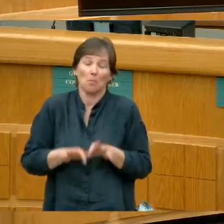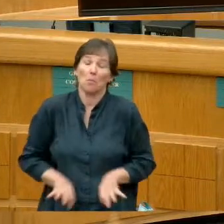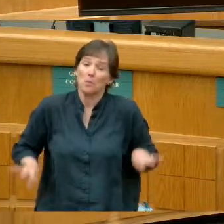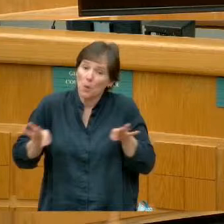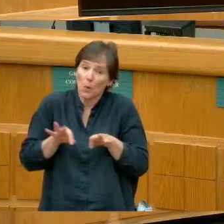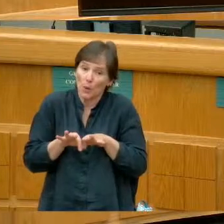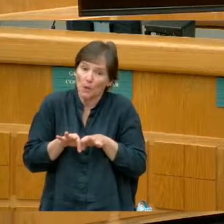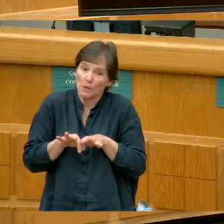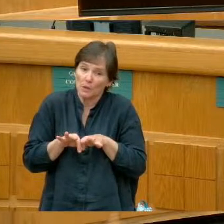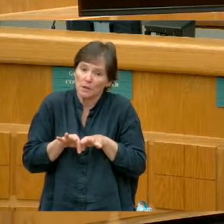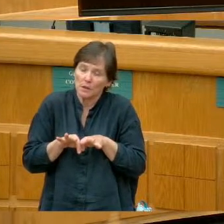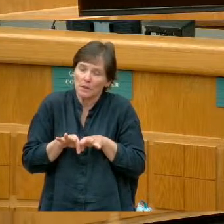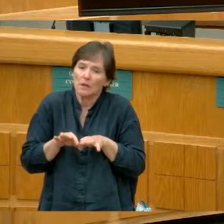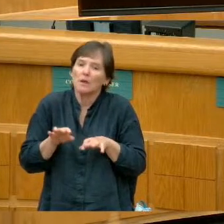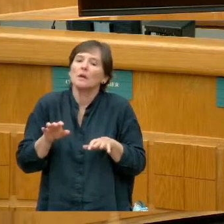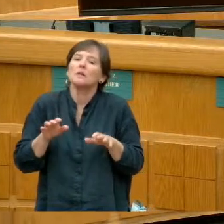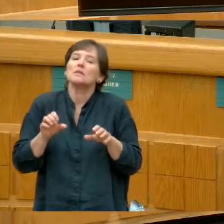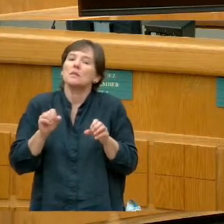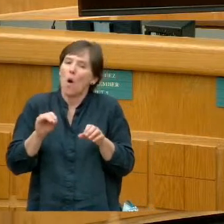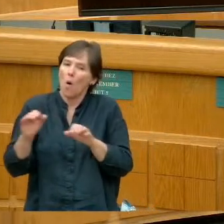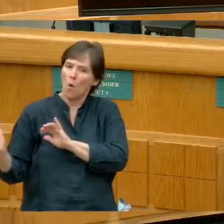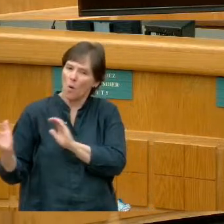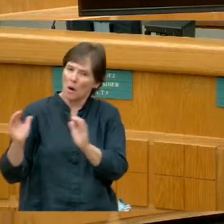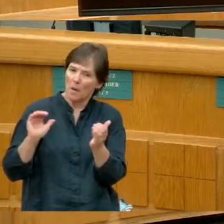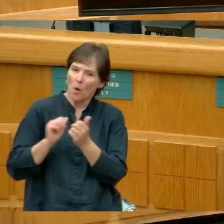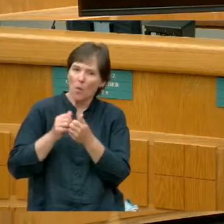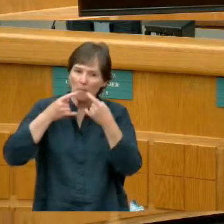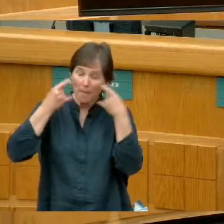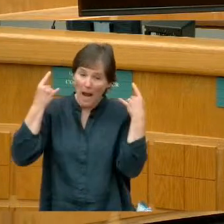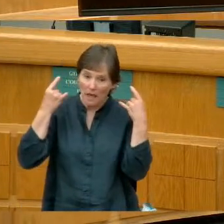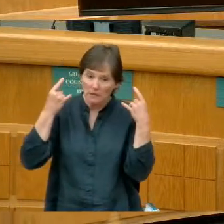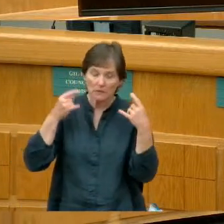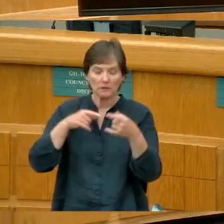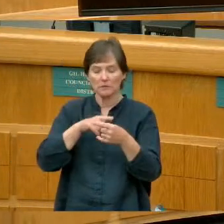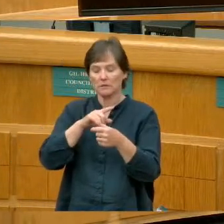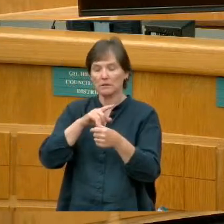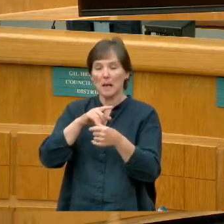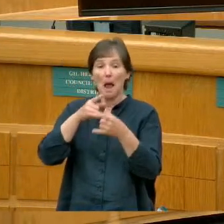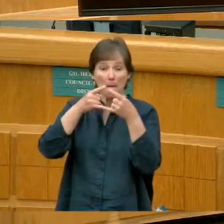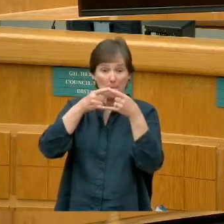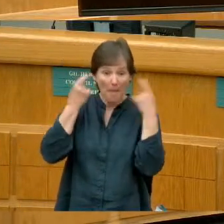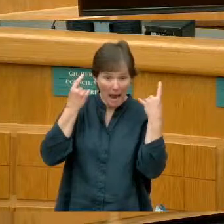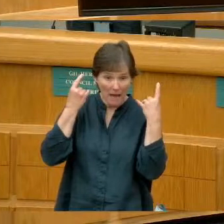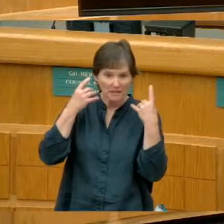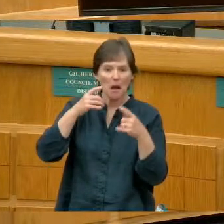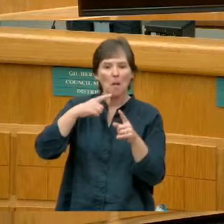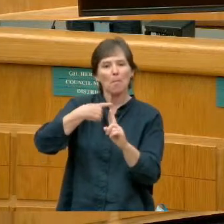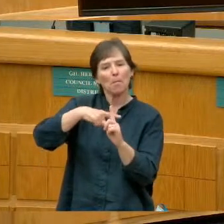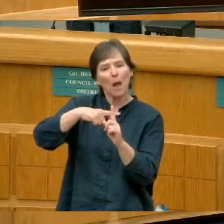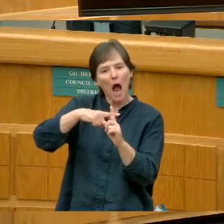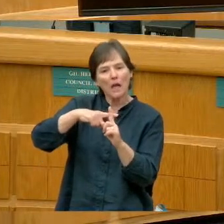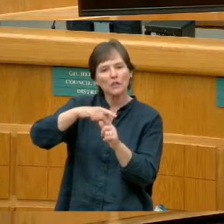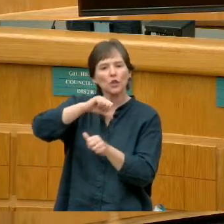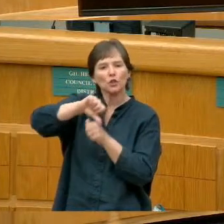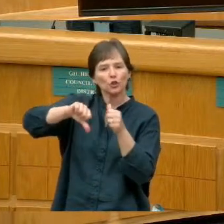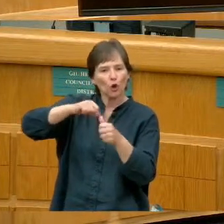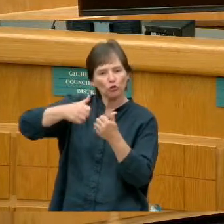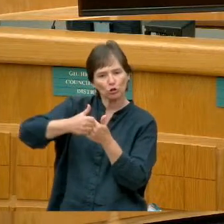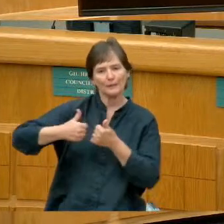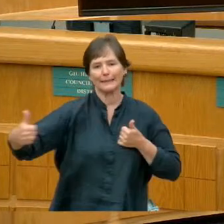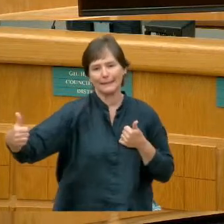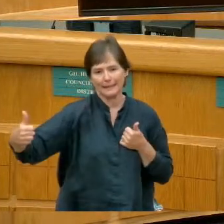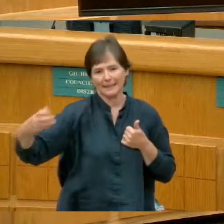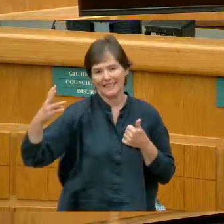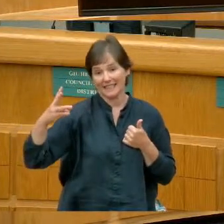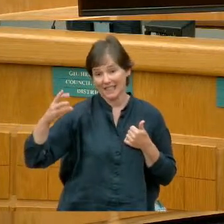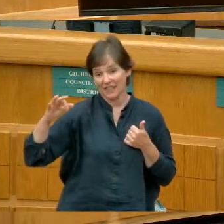So again, wearing a mask and social distancing or not, or they're complementary to each other. You have